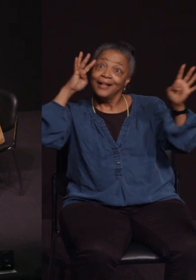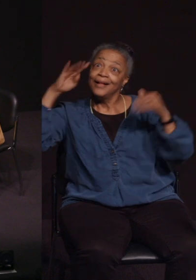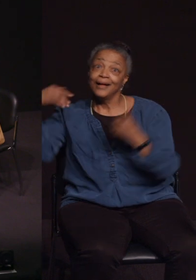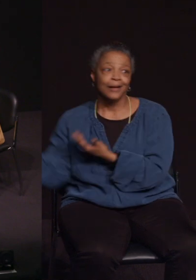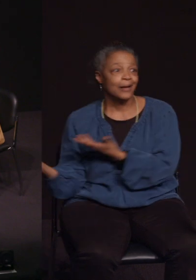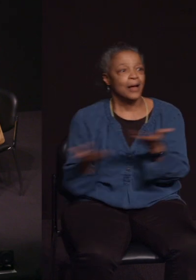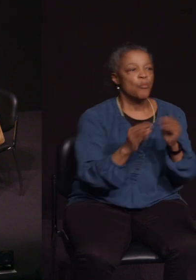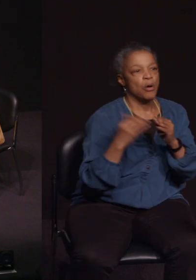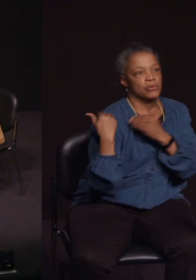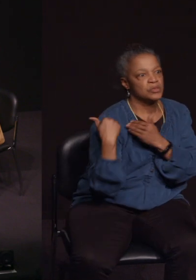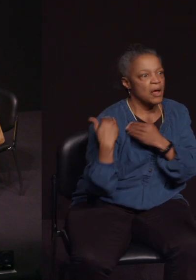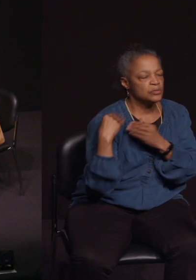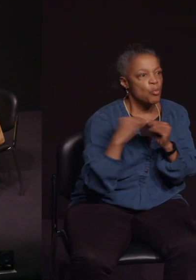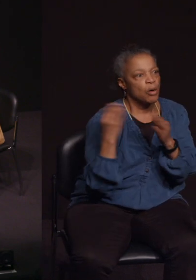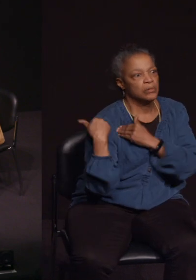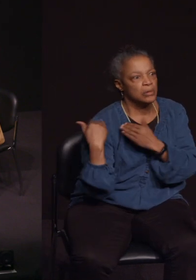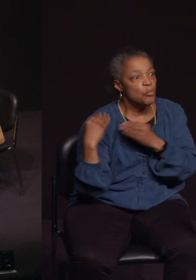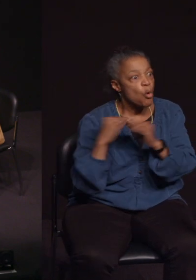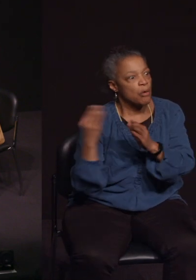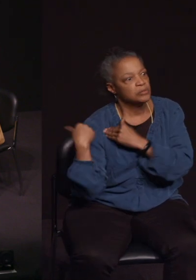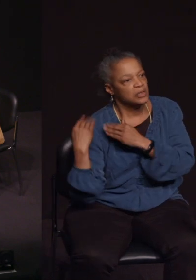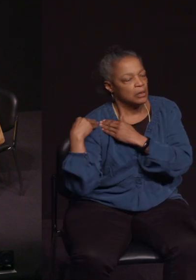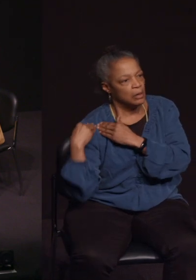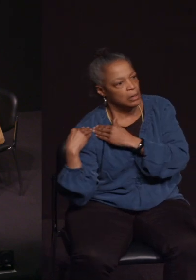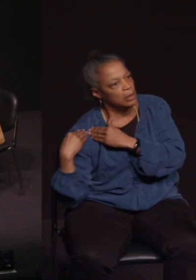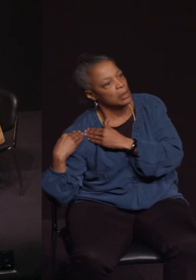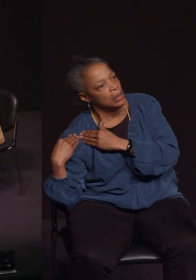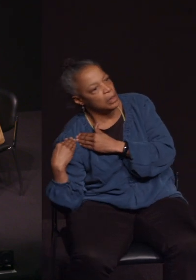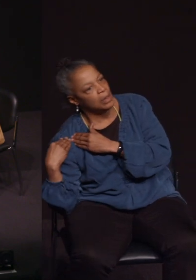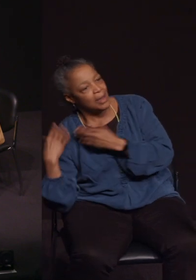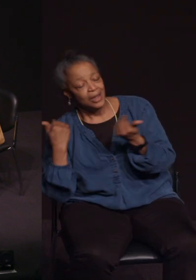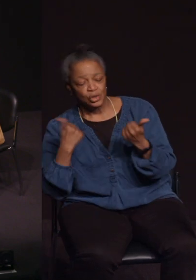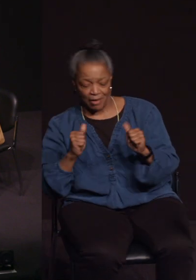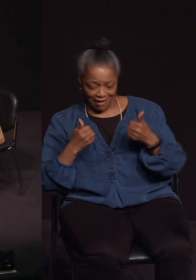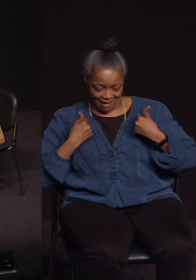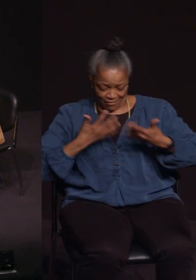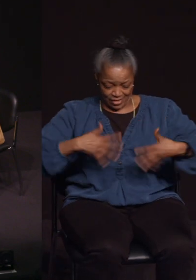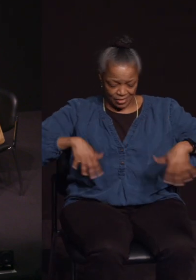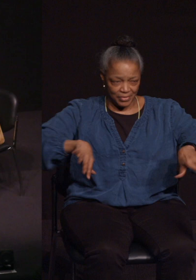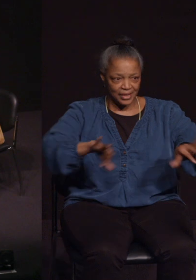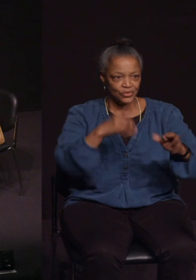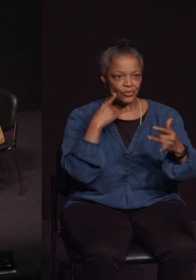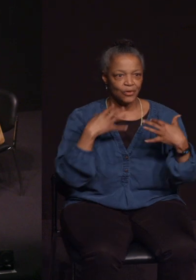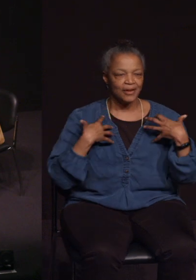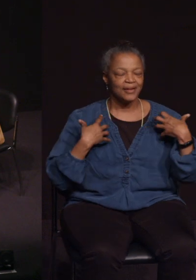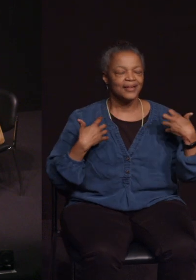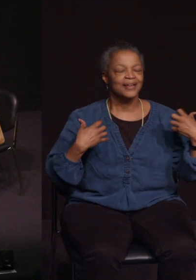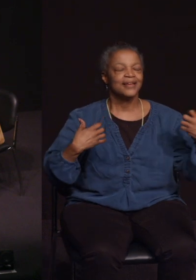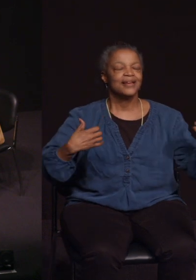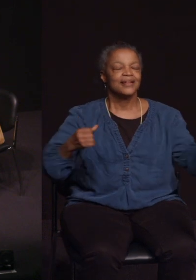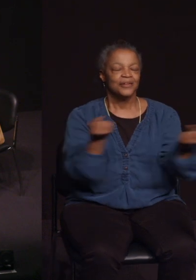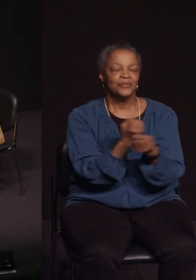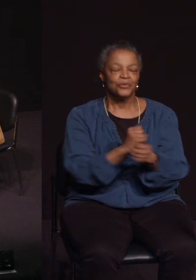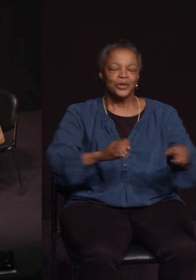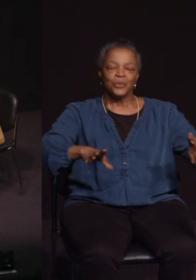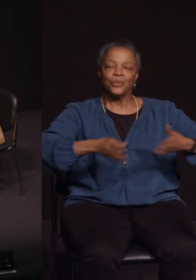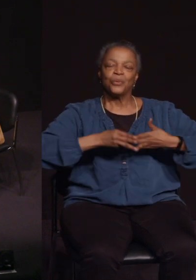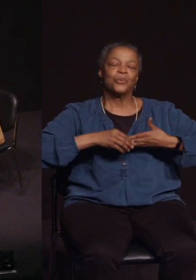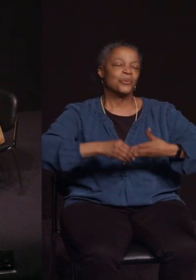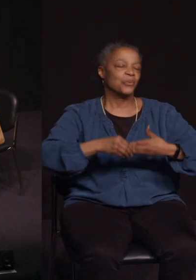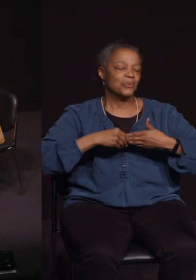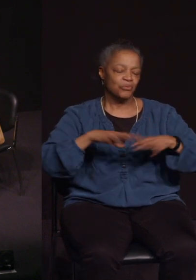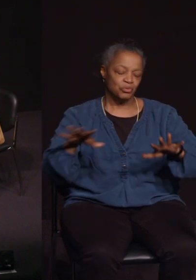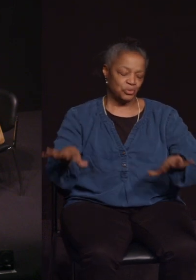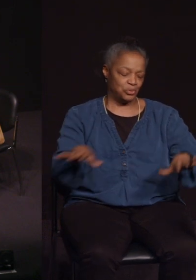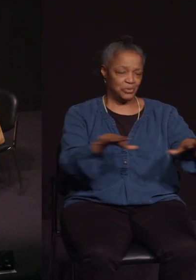back as if they don't carry enough. So I just try to get them a space of healing, a space where they don't have to worry